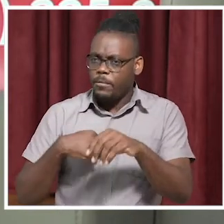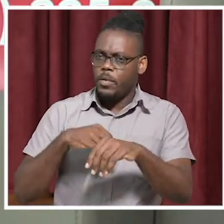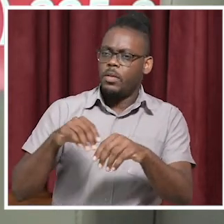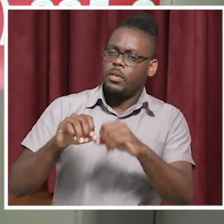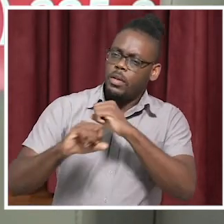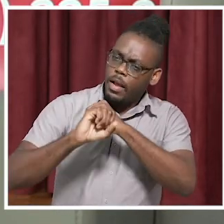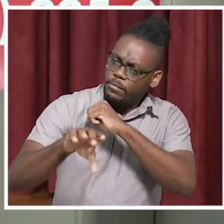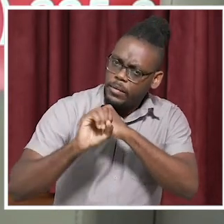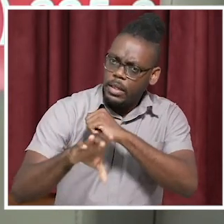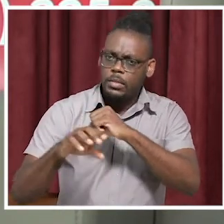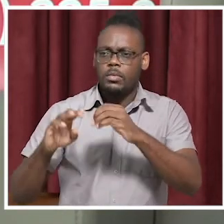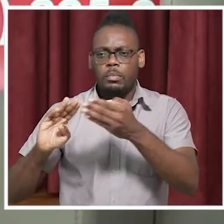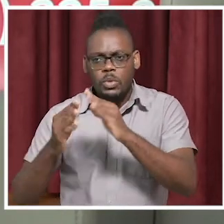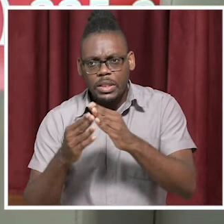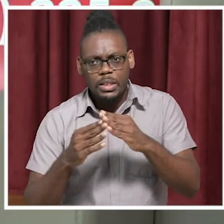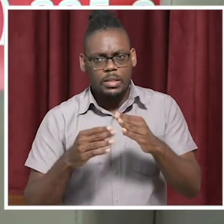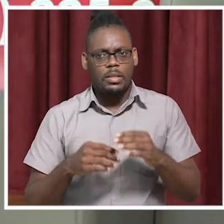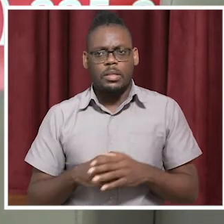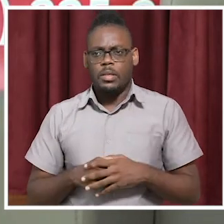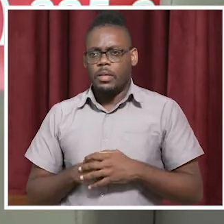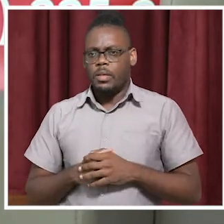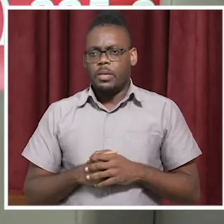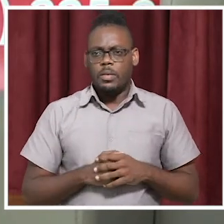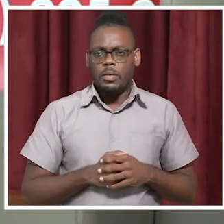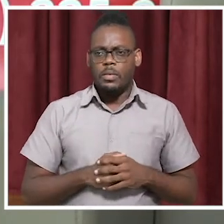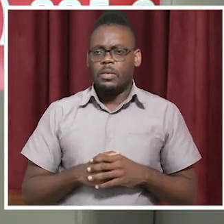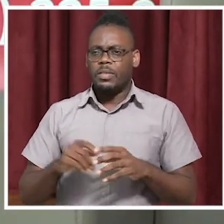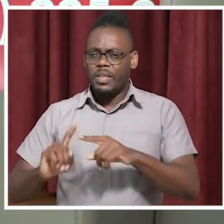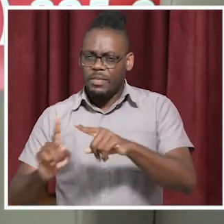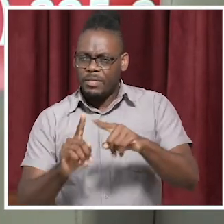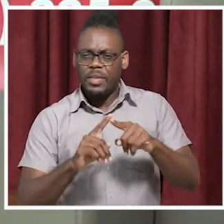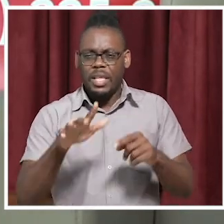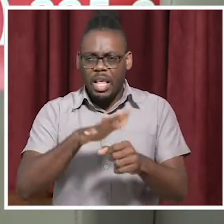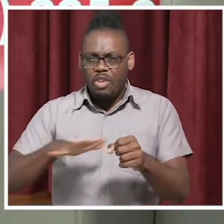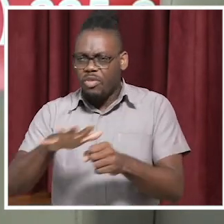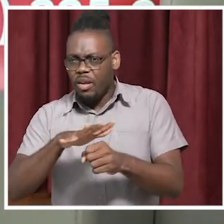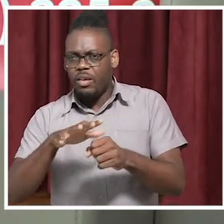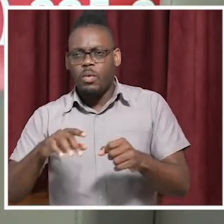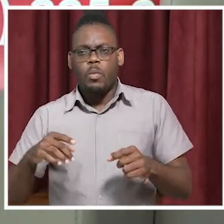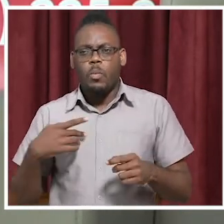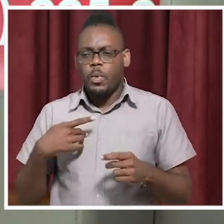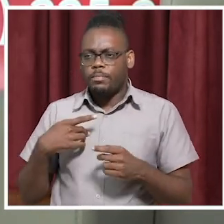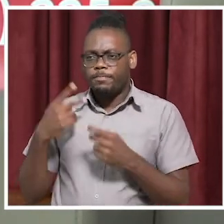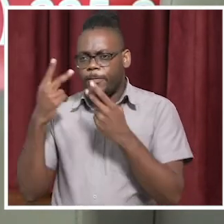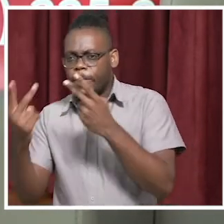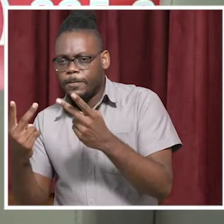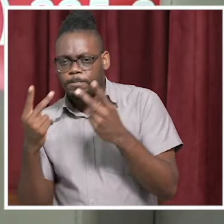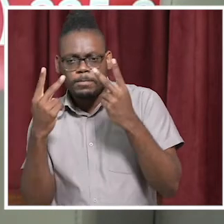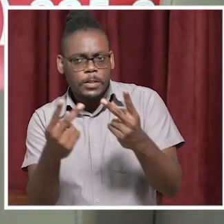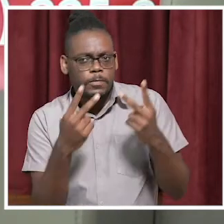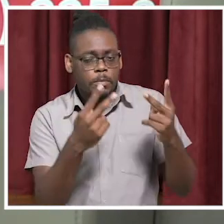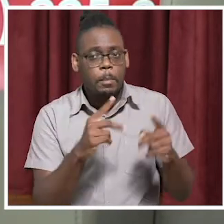we go out into different areas. Right. But those have been just postponed a bit because of the pandemic. So